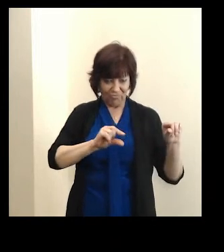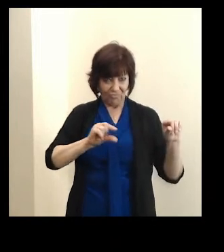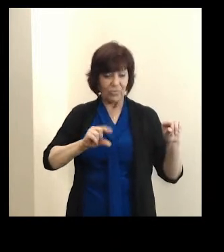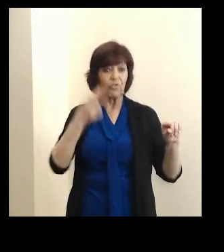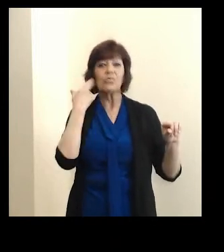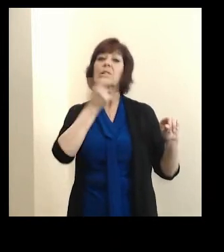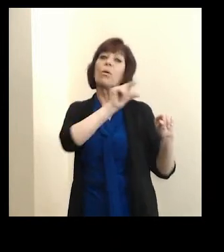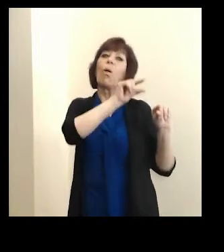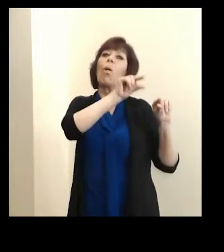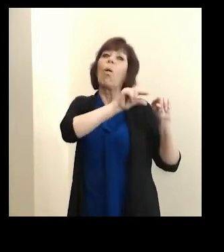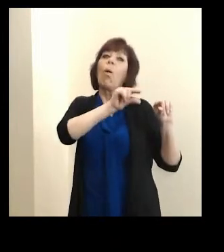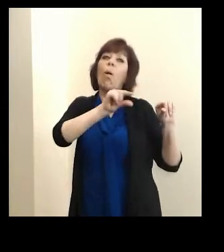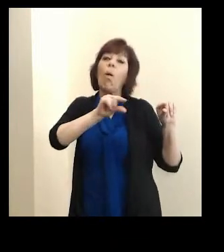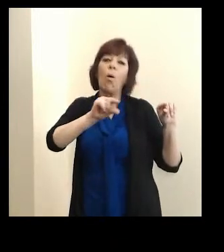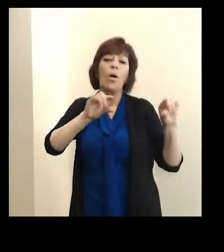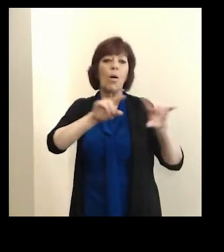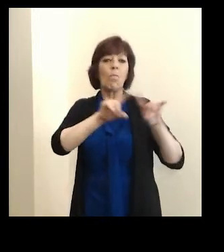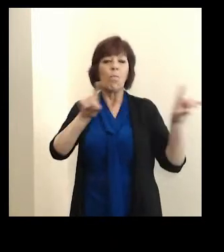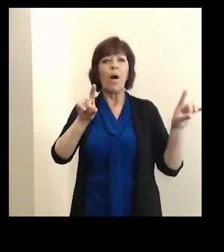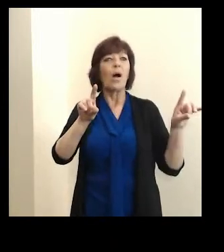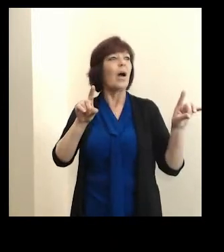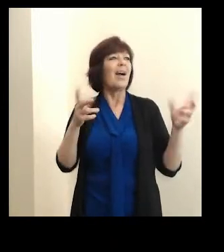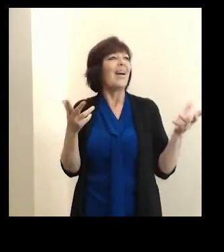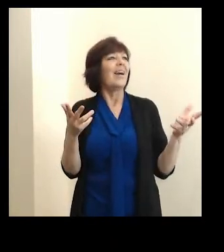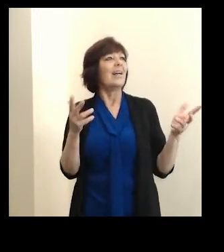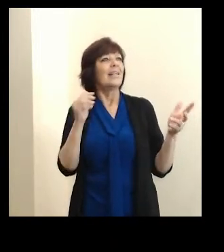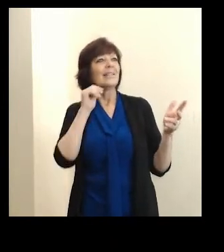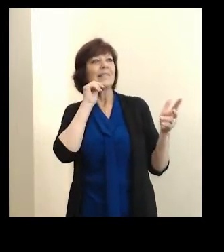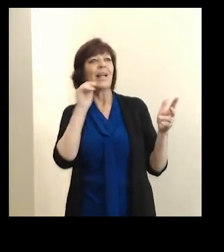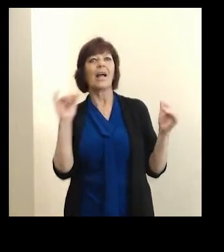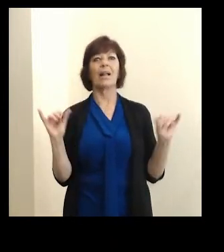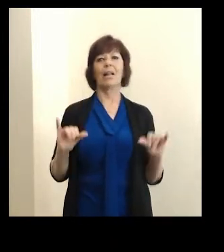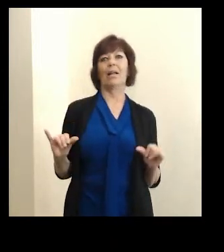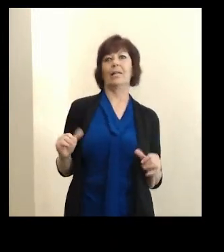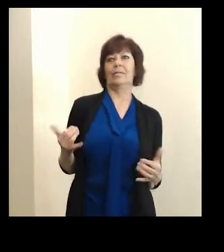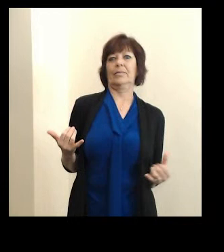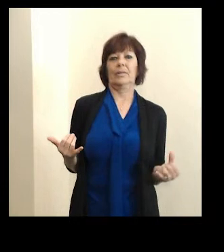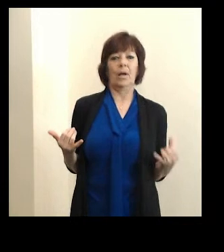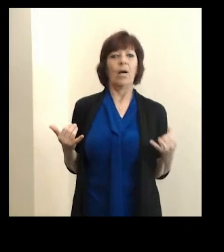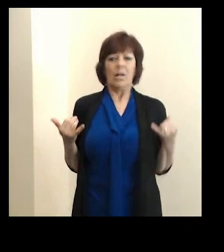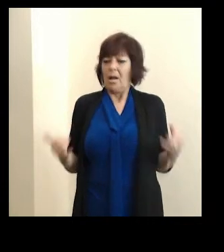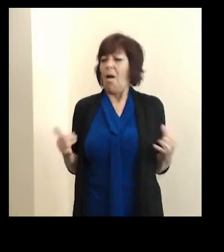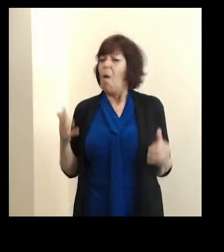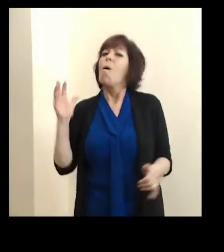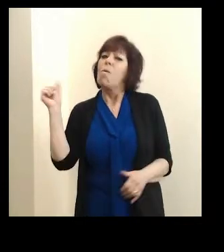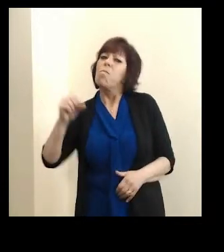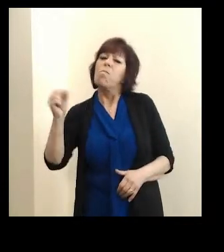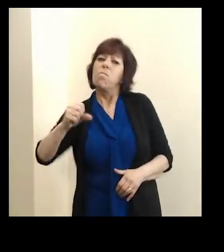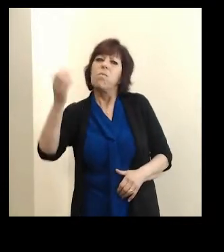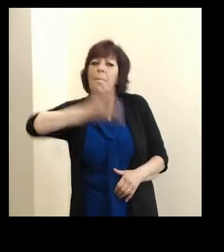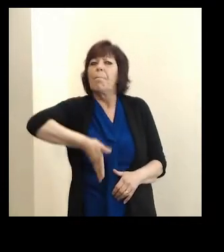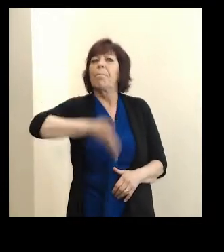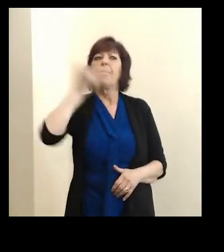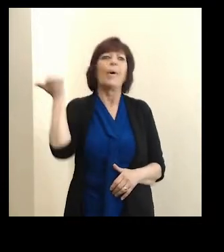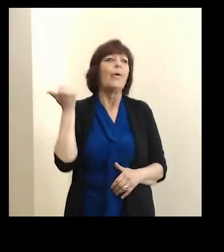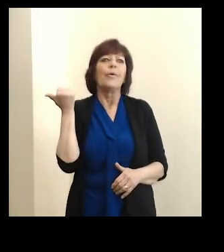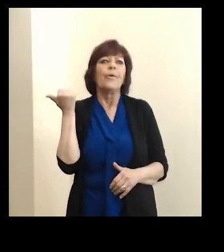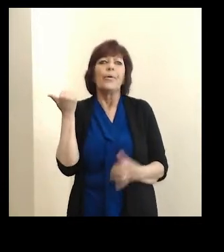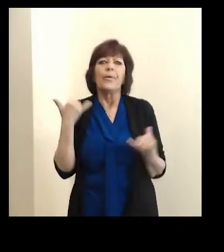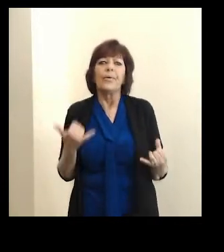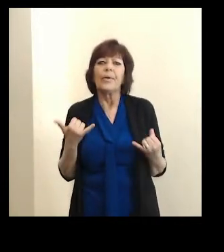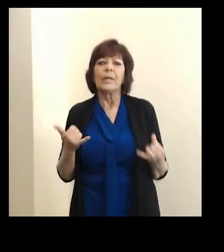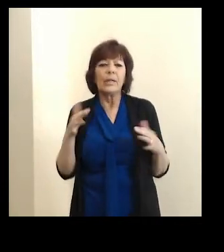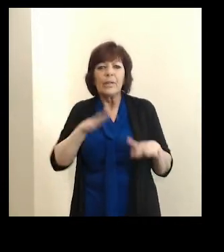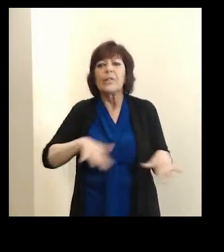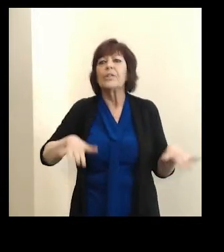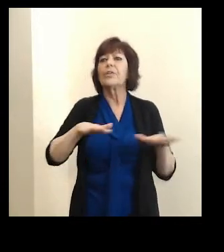reason why. But it's not as if we are in a better spot than we were even last